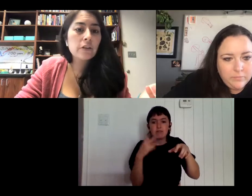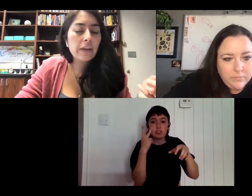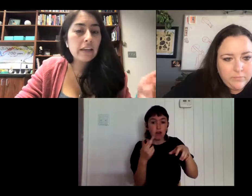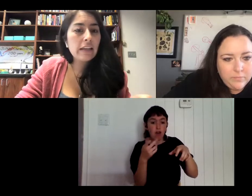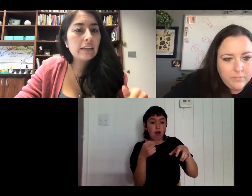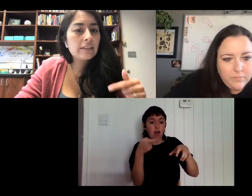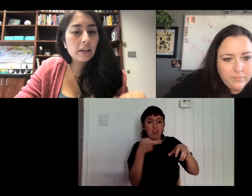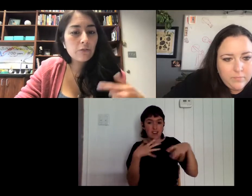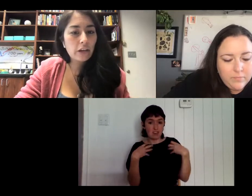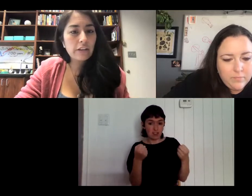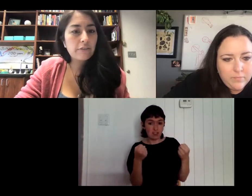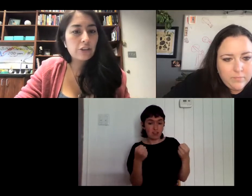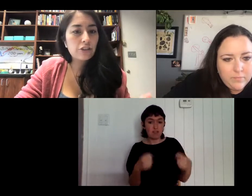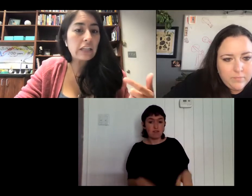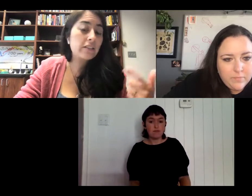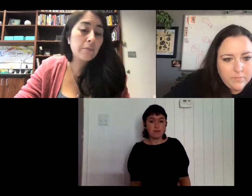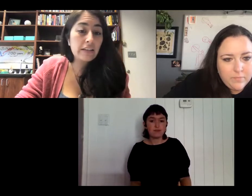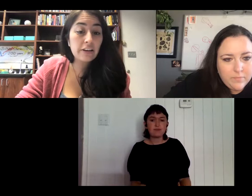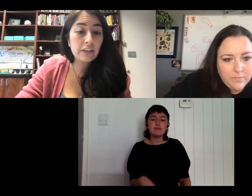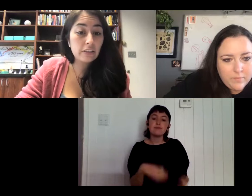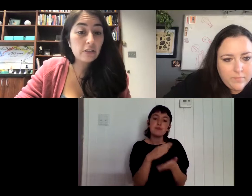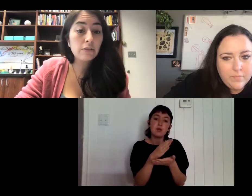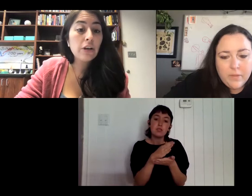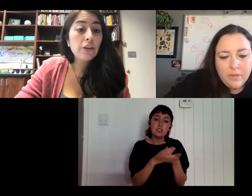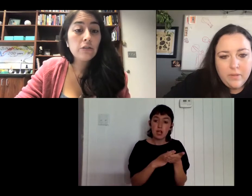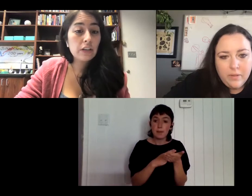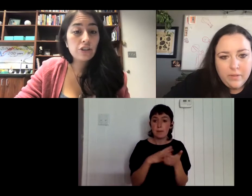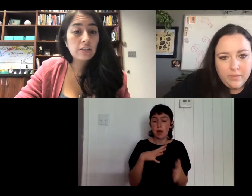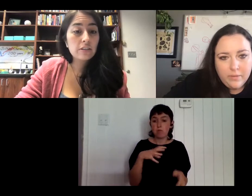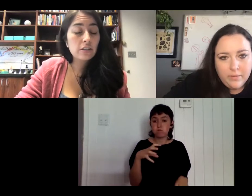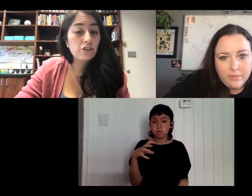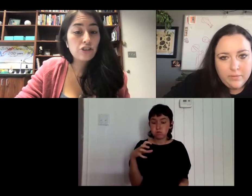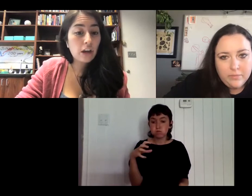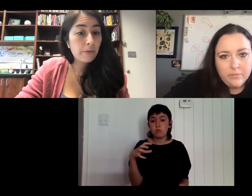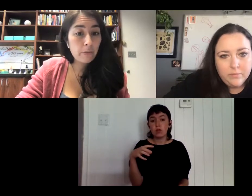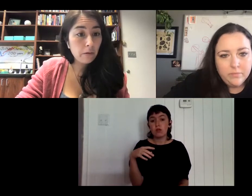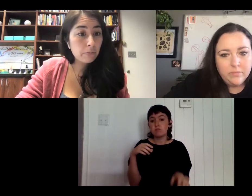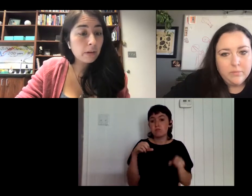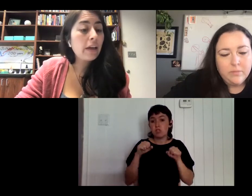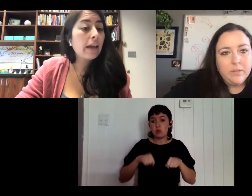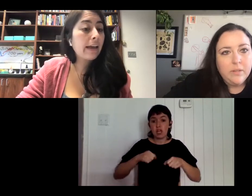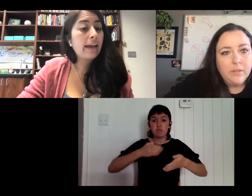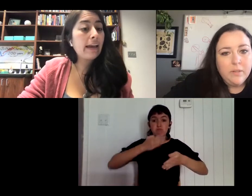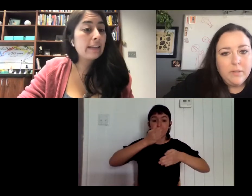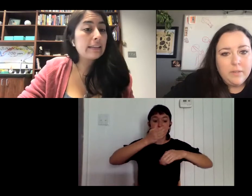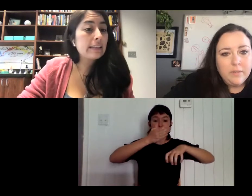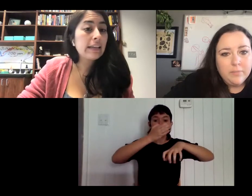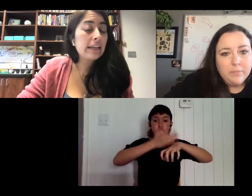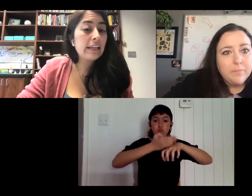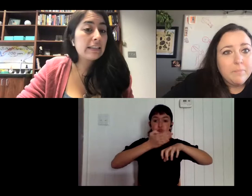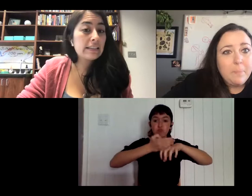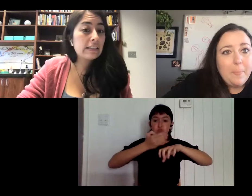So, in some jellyfish, in some cnidarians too, you can just chop them up and